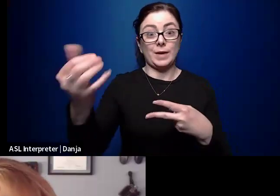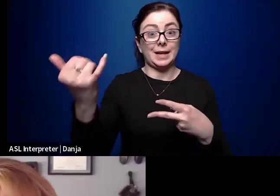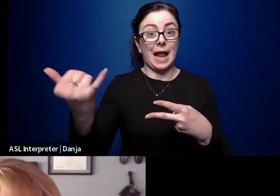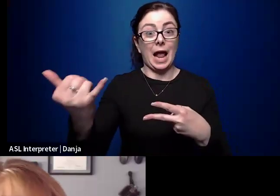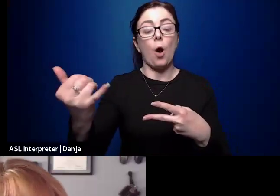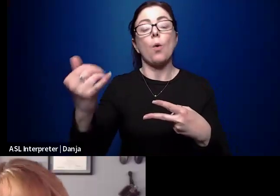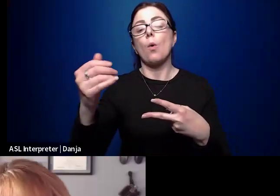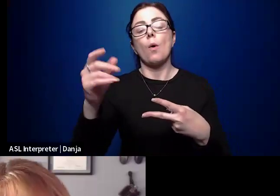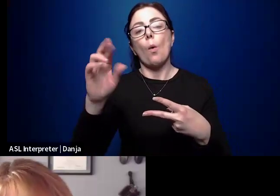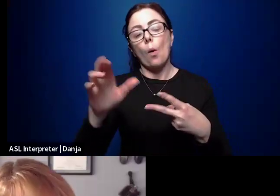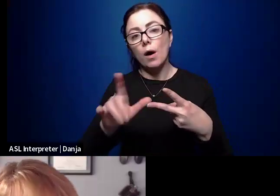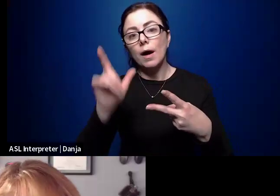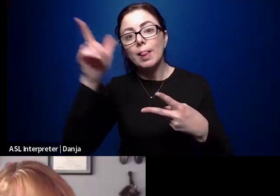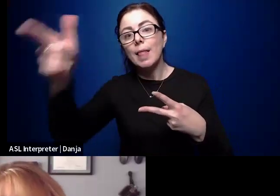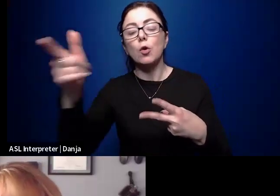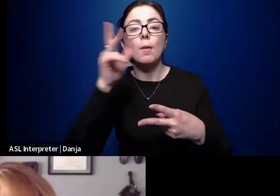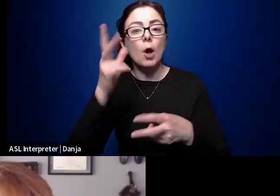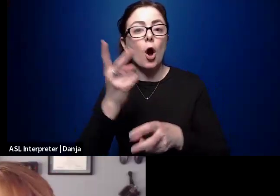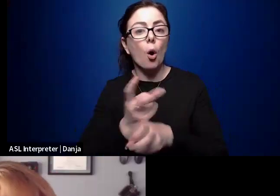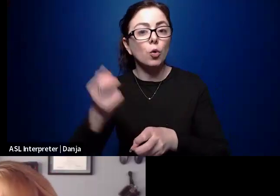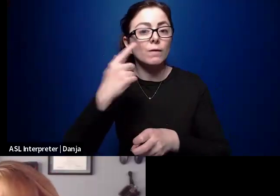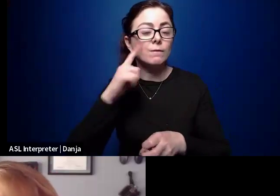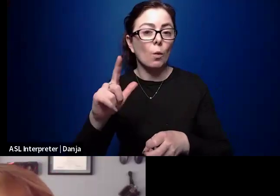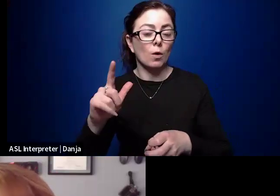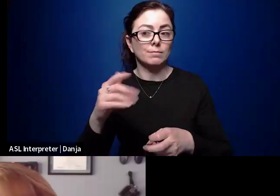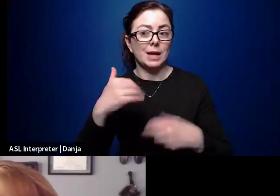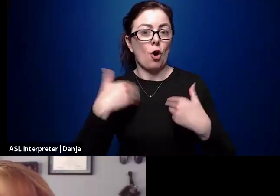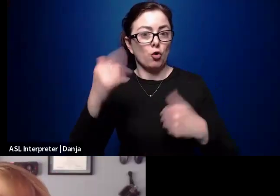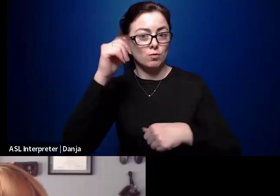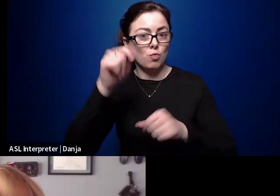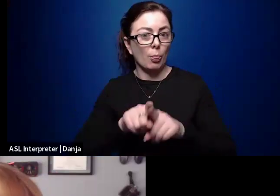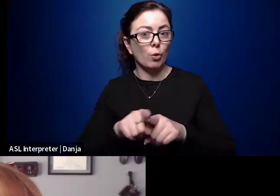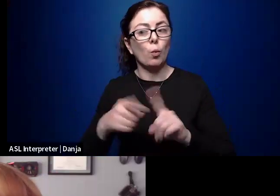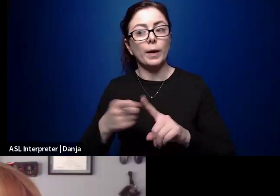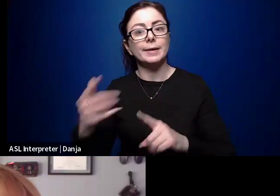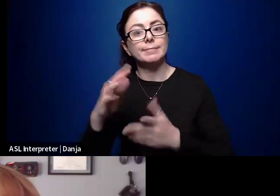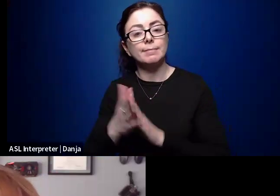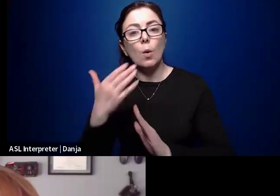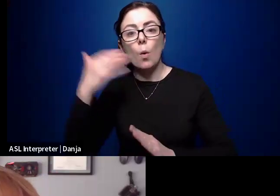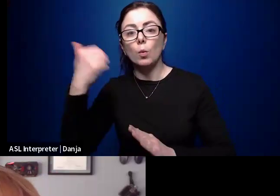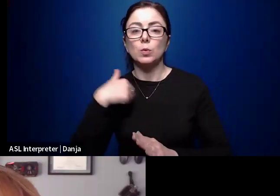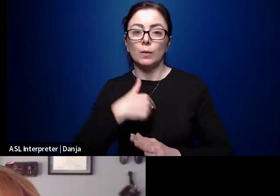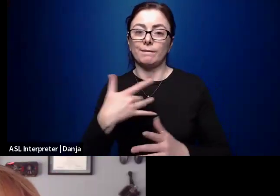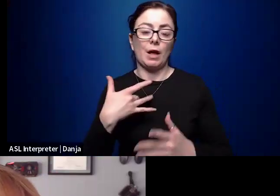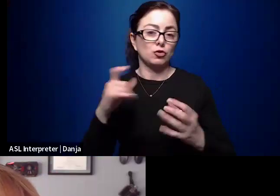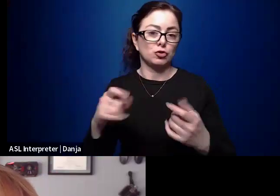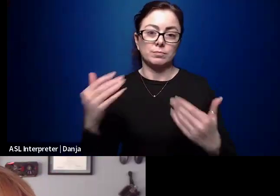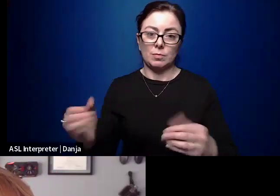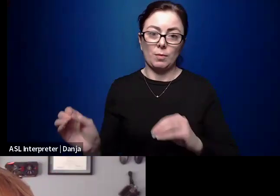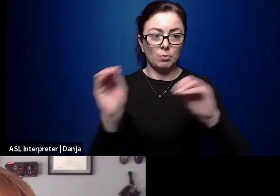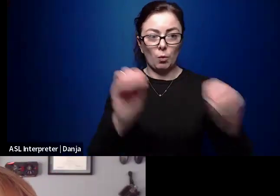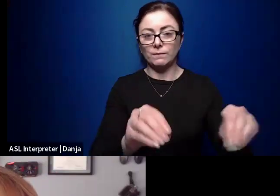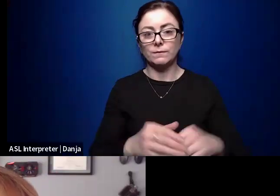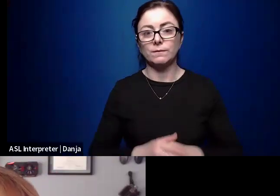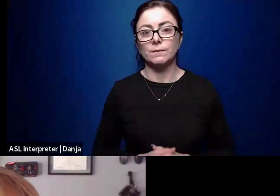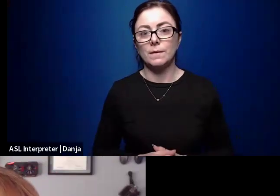little brother, like going up and up in the grades. So we might as well just make the jump finally. Do you want to wrap? I can make you